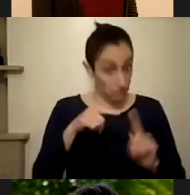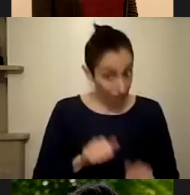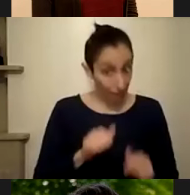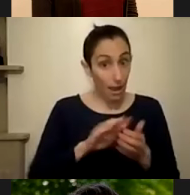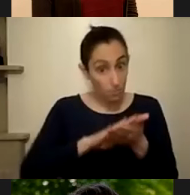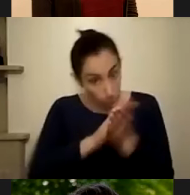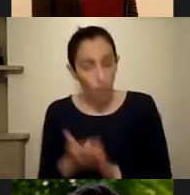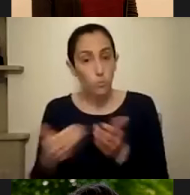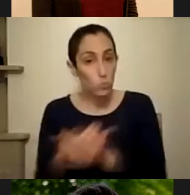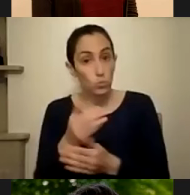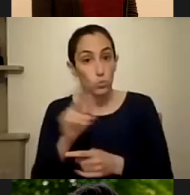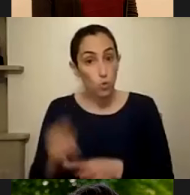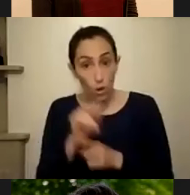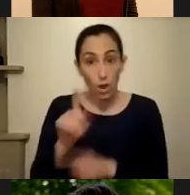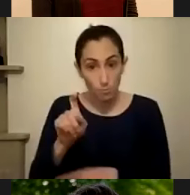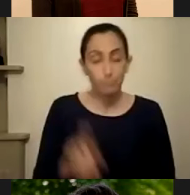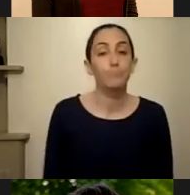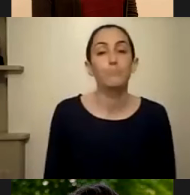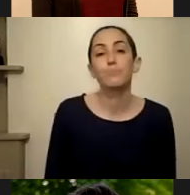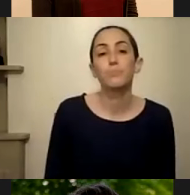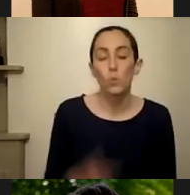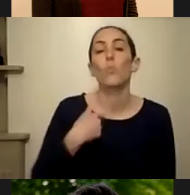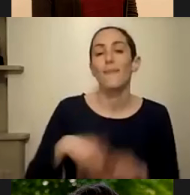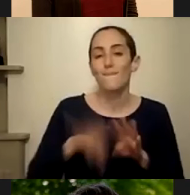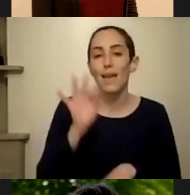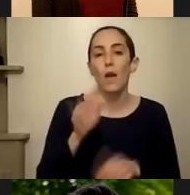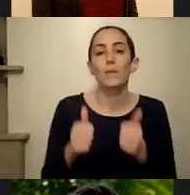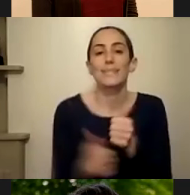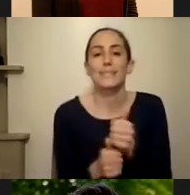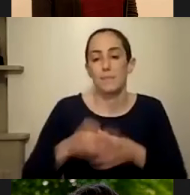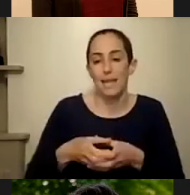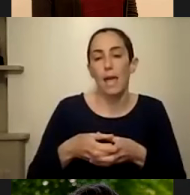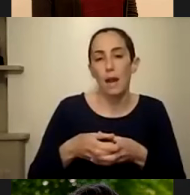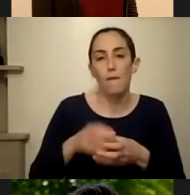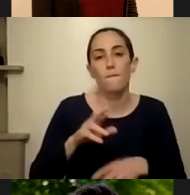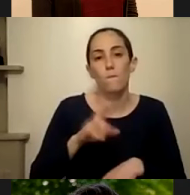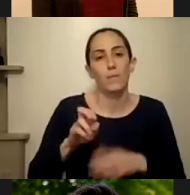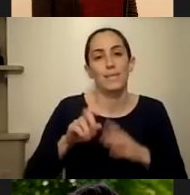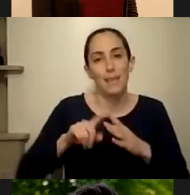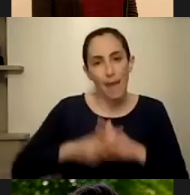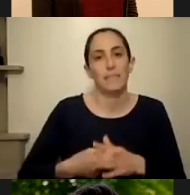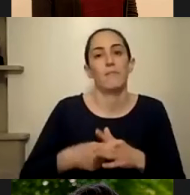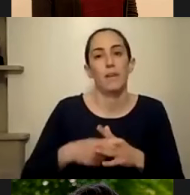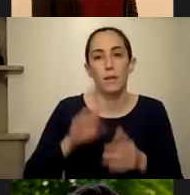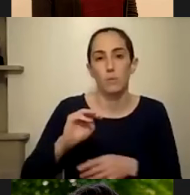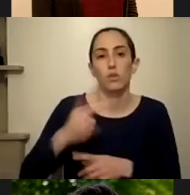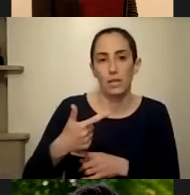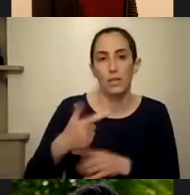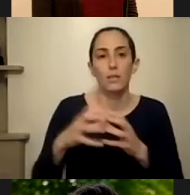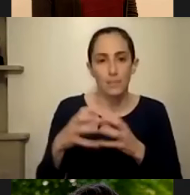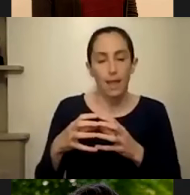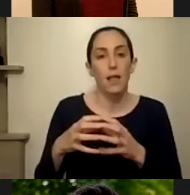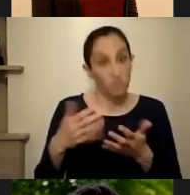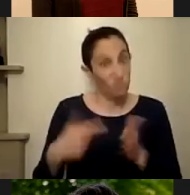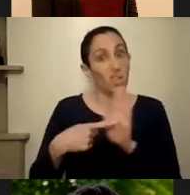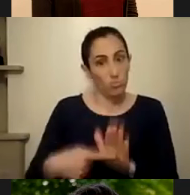And so we found a subset of cell cycle reactivated mural glial cells express markers for retinal interneurons,